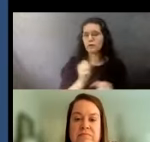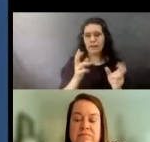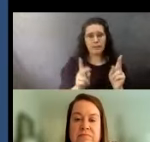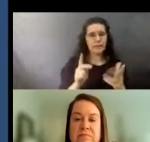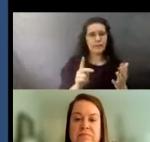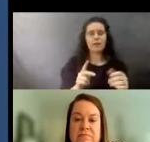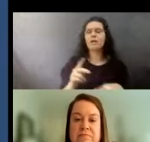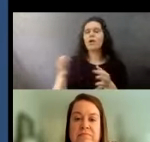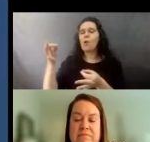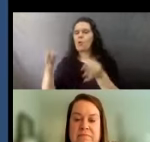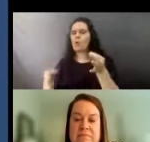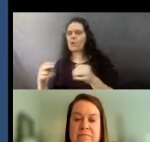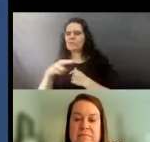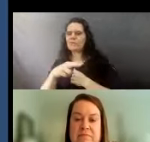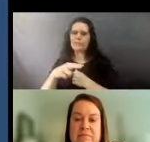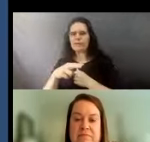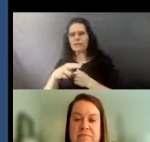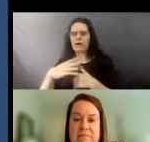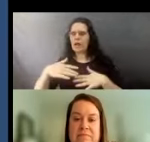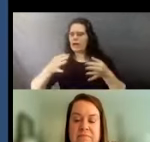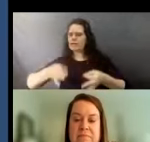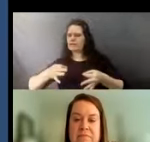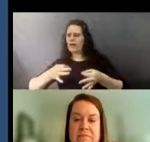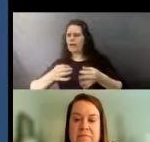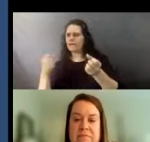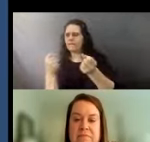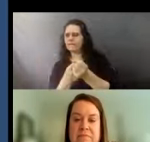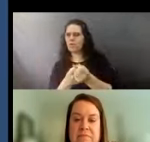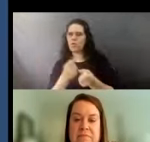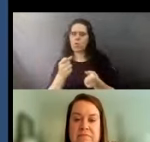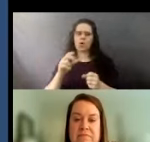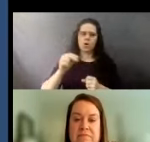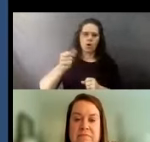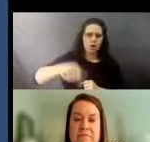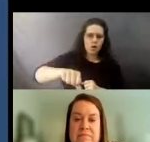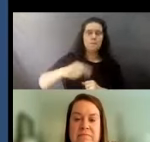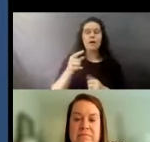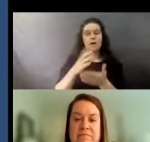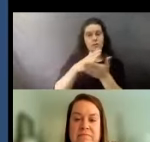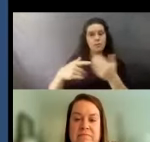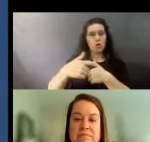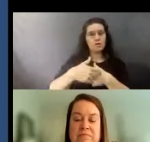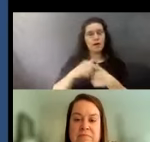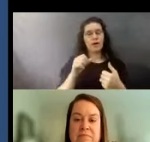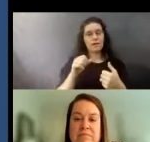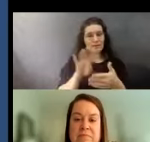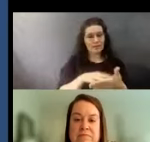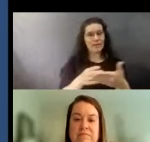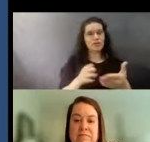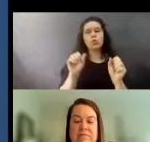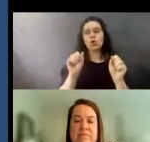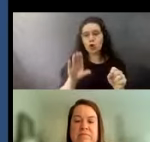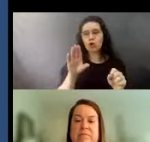on that, but I think that the better view is that a part-time schedule can be a reasonable